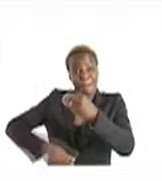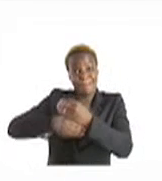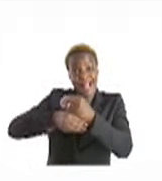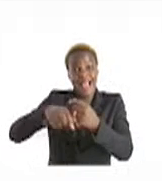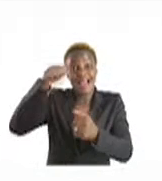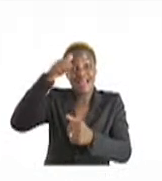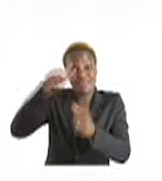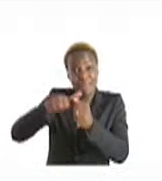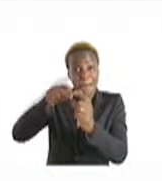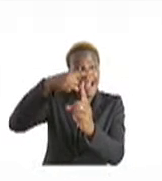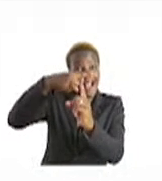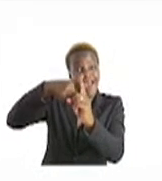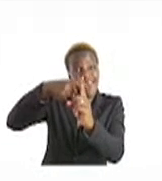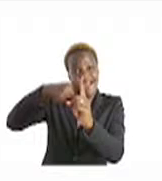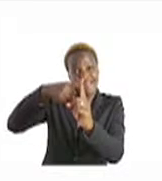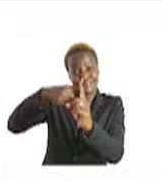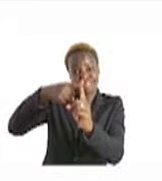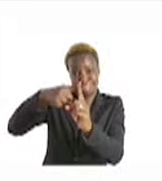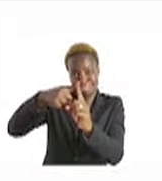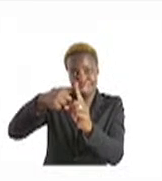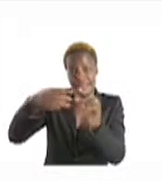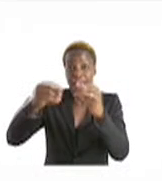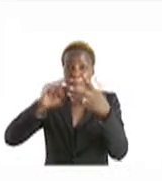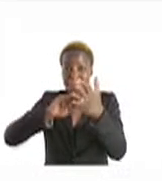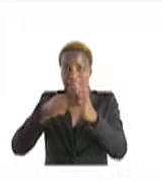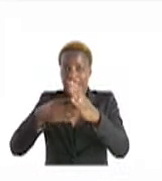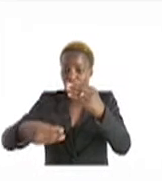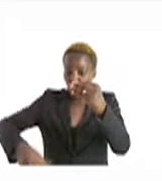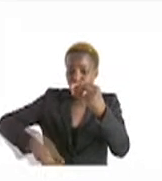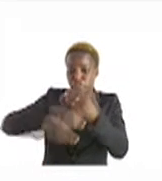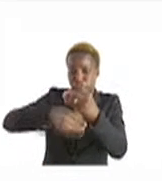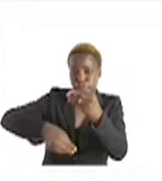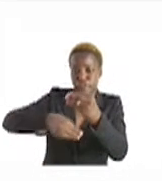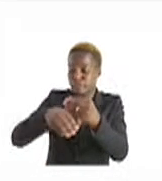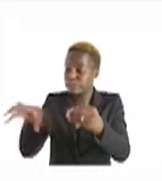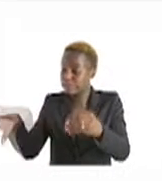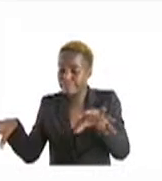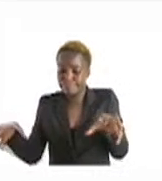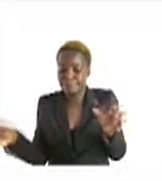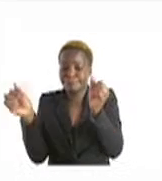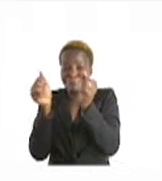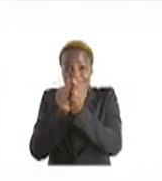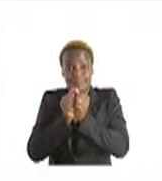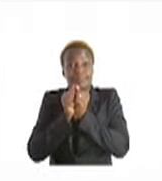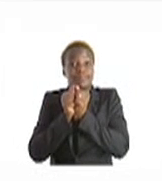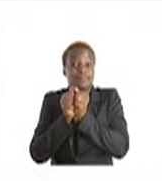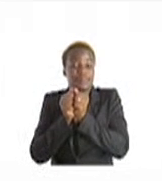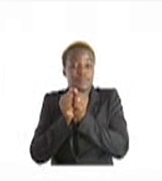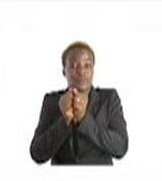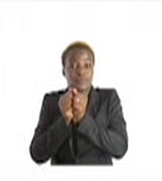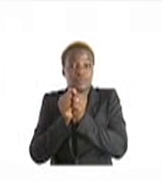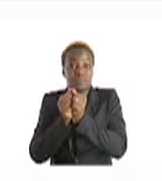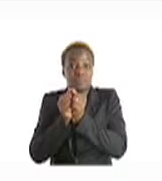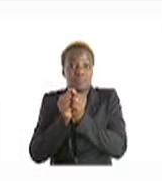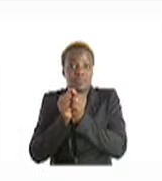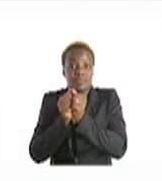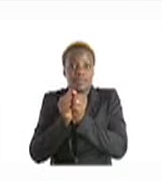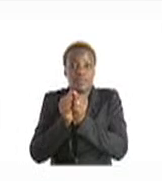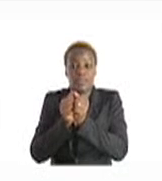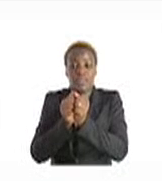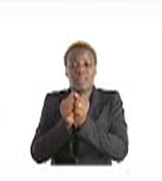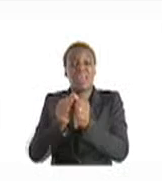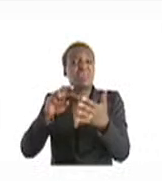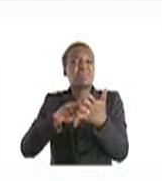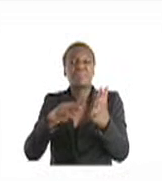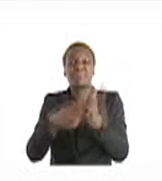it has to become a one single number, what can we do? In short way, we just simply kill the